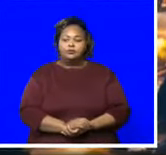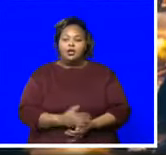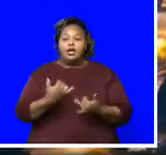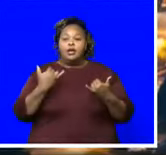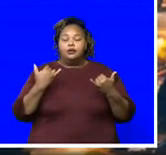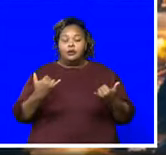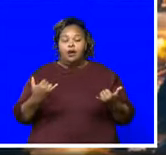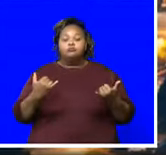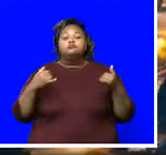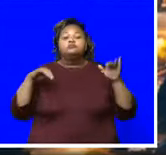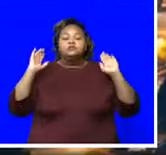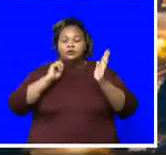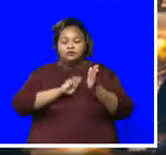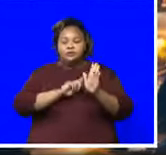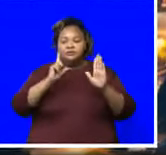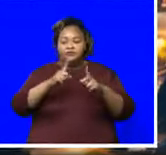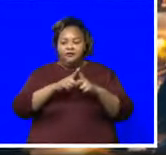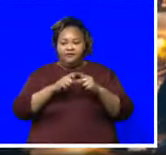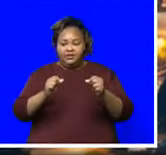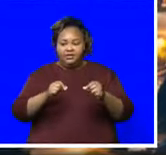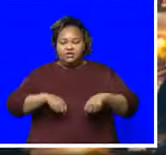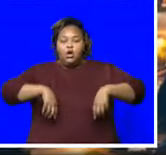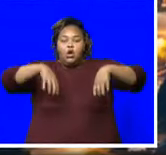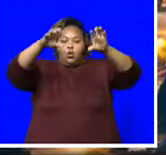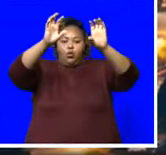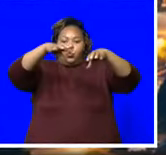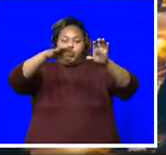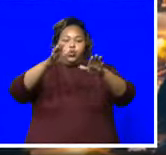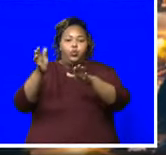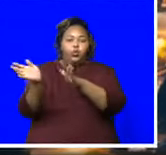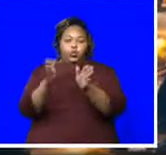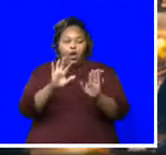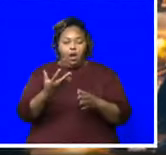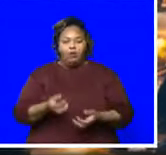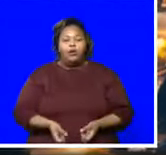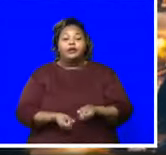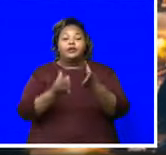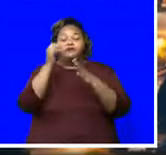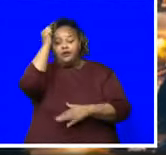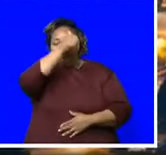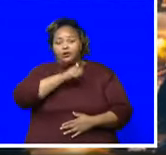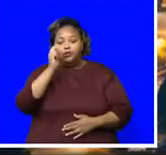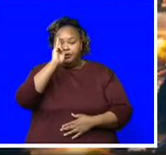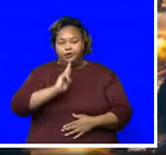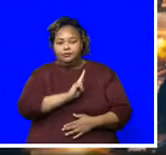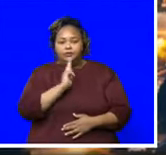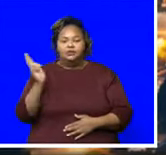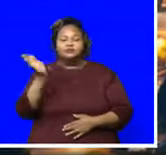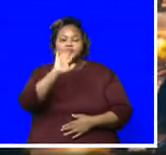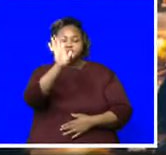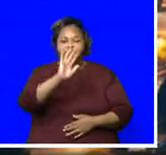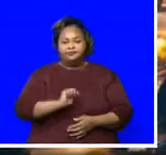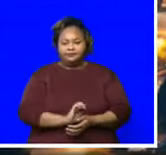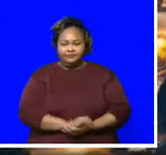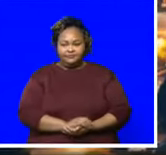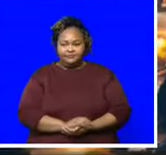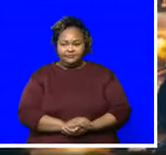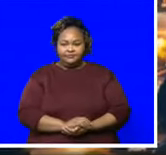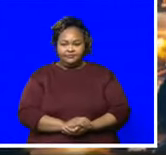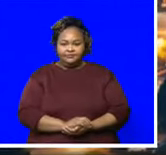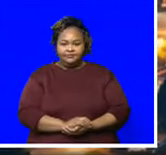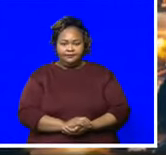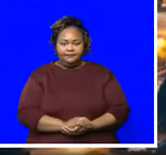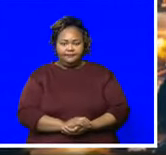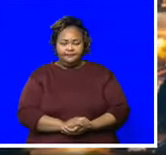Simbias Potong or Tau Lanzela, says Puma, Section and Losing Alekbans and Xis and Matalopa, Gitsila Kets, Velaxasa, and letting go sit out Quebec, Salomosa